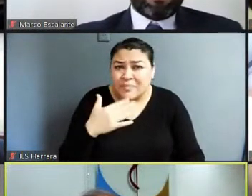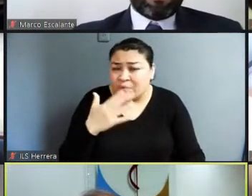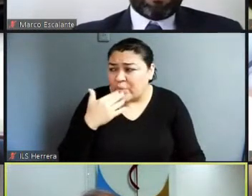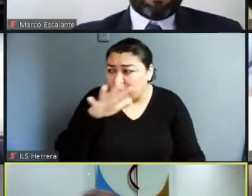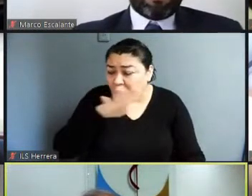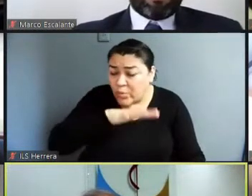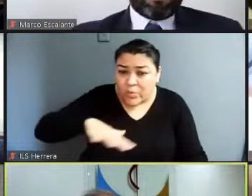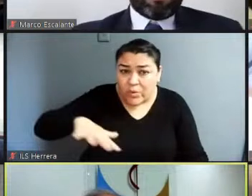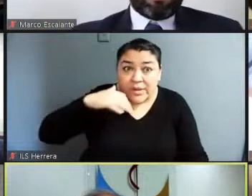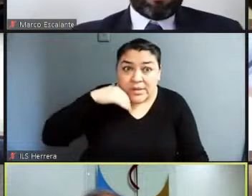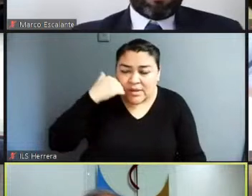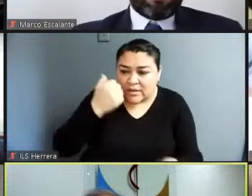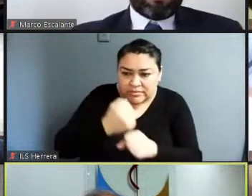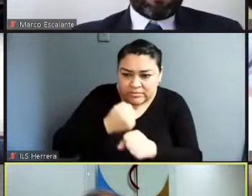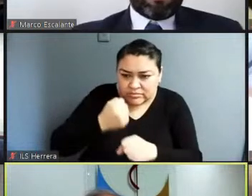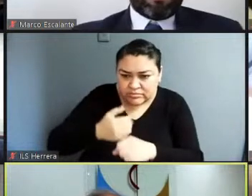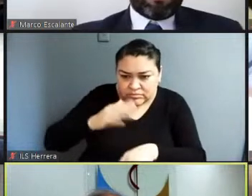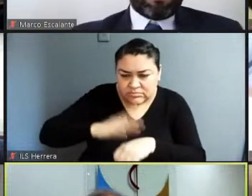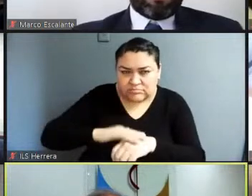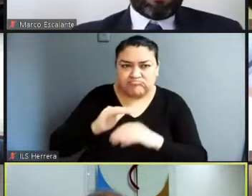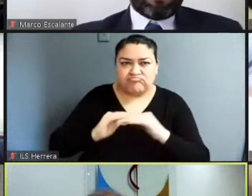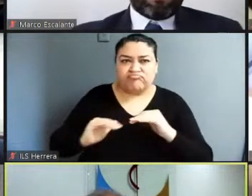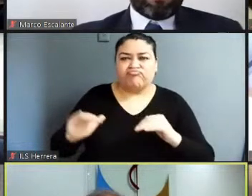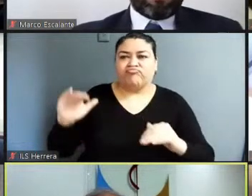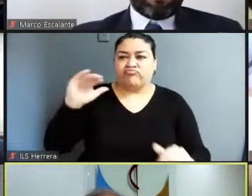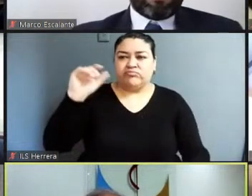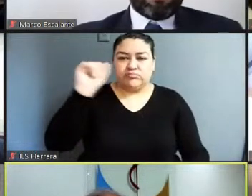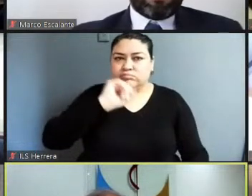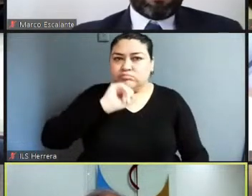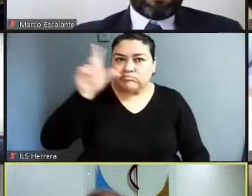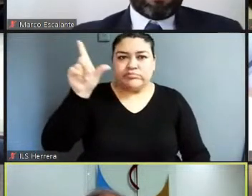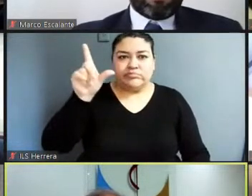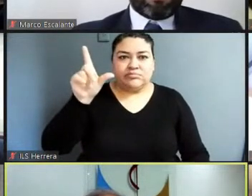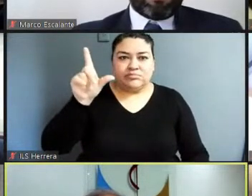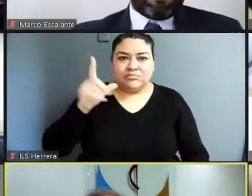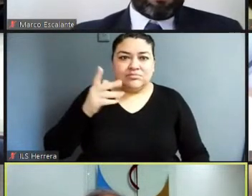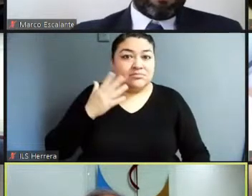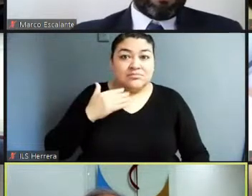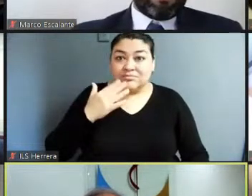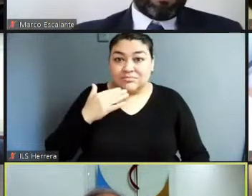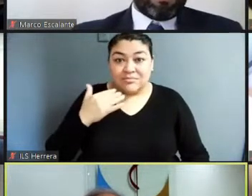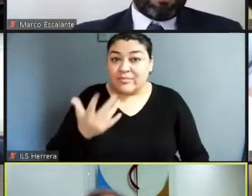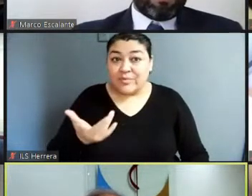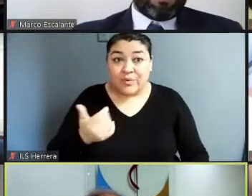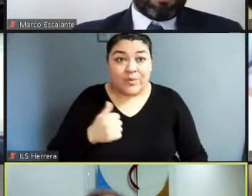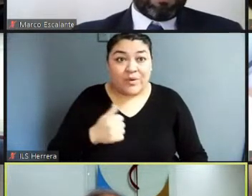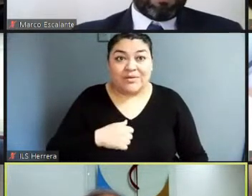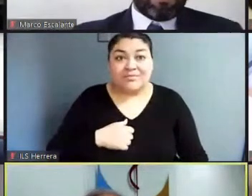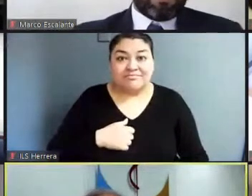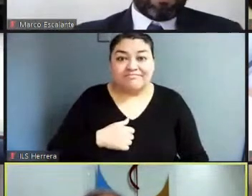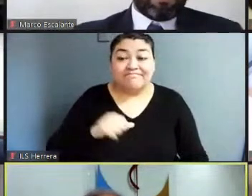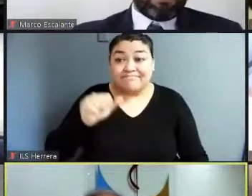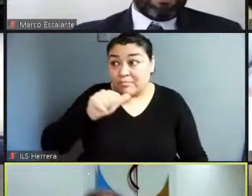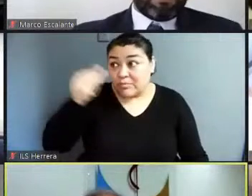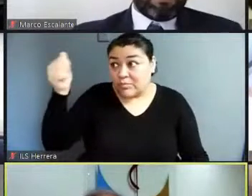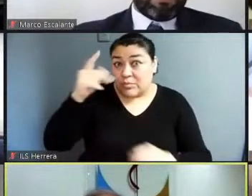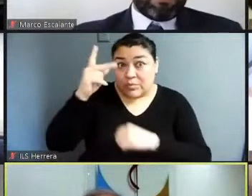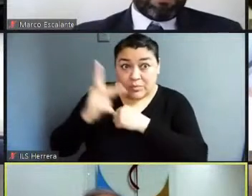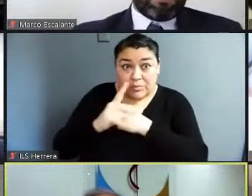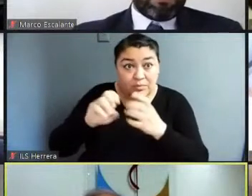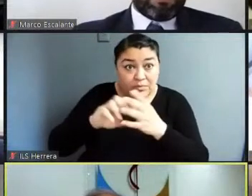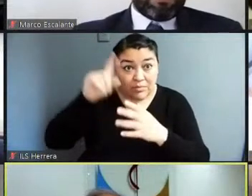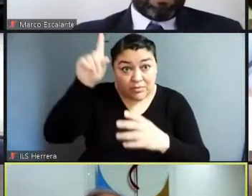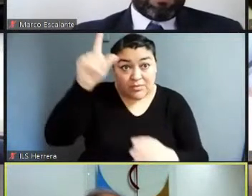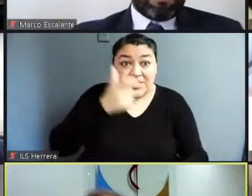so that they wish to become primary healthcare professionals or general practitioners, as we call